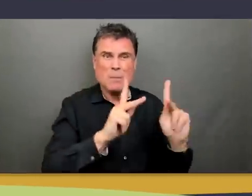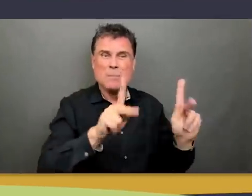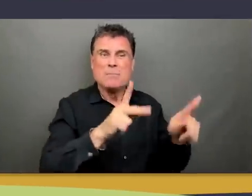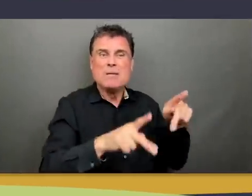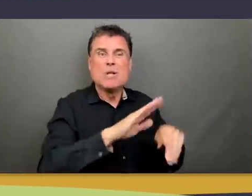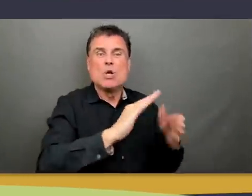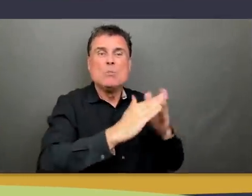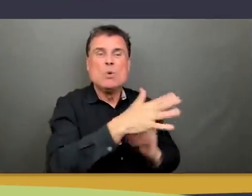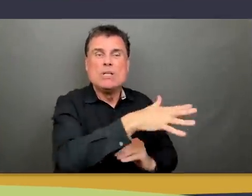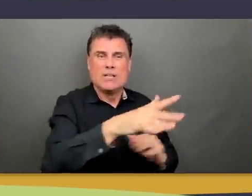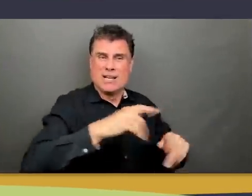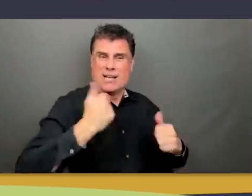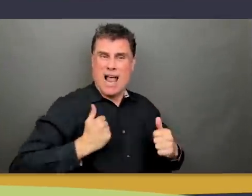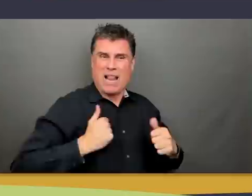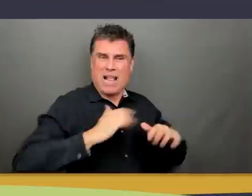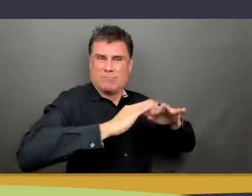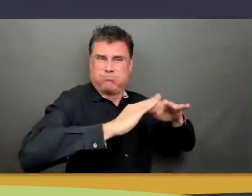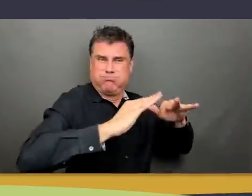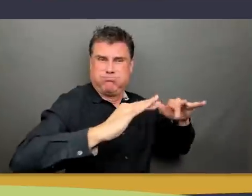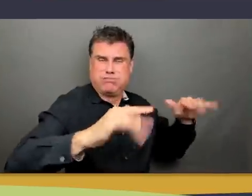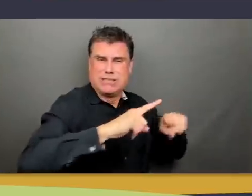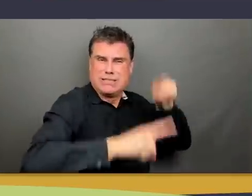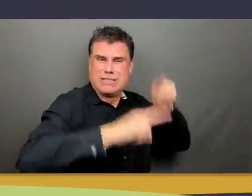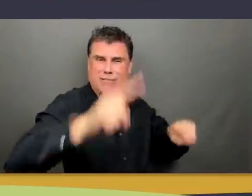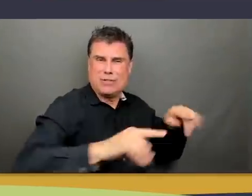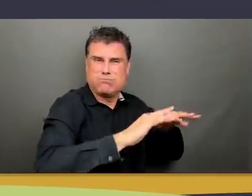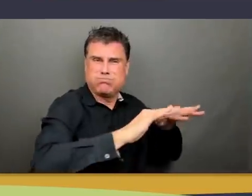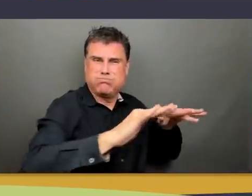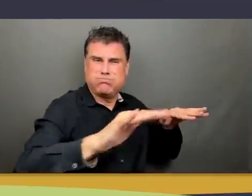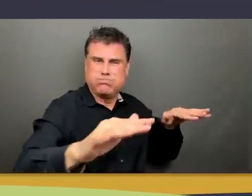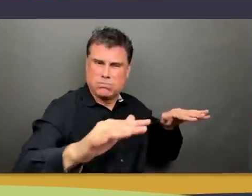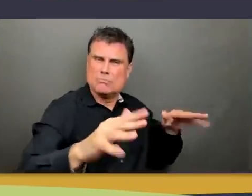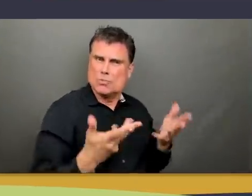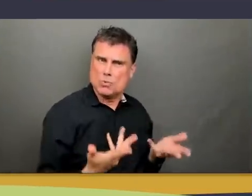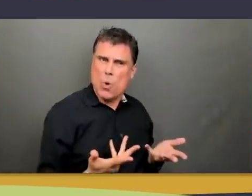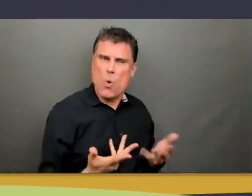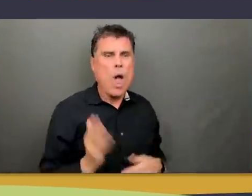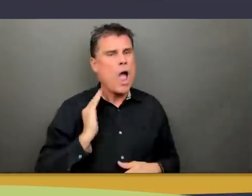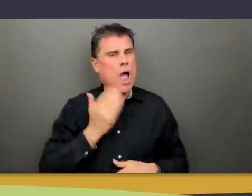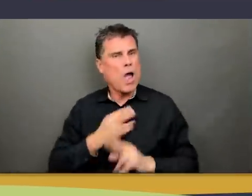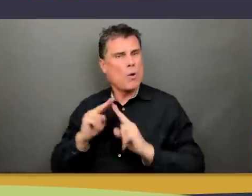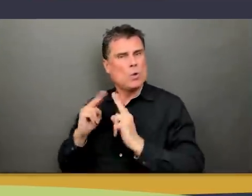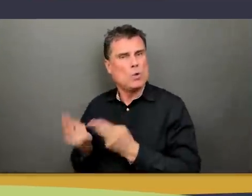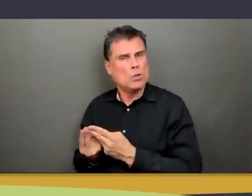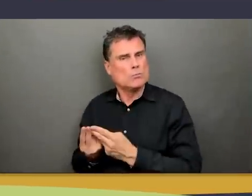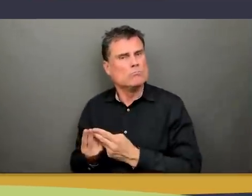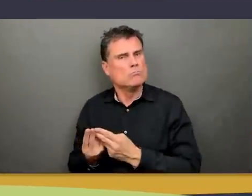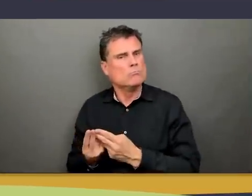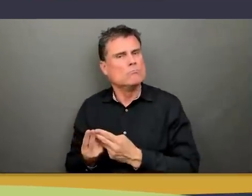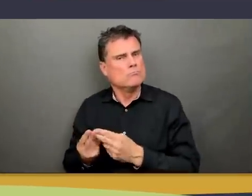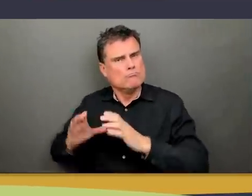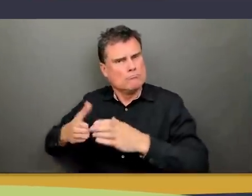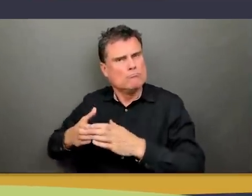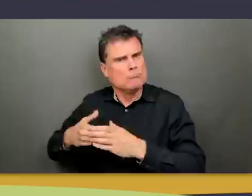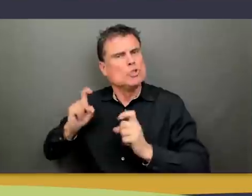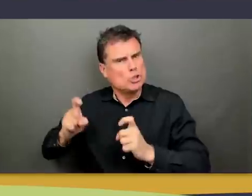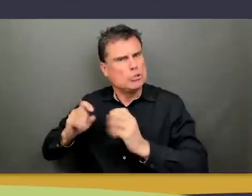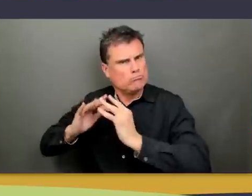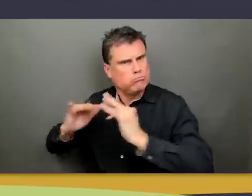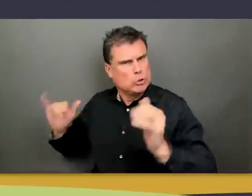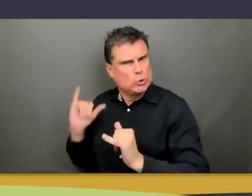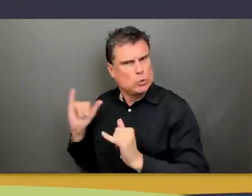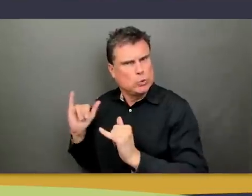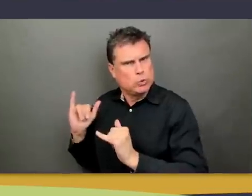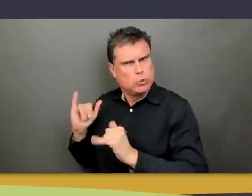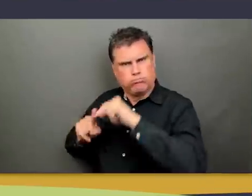in our efforts. And if we are Northern British Columbia, Central and Northern